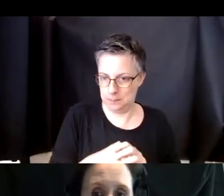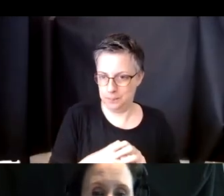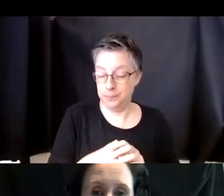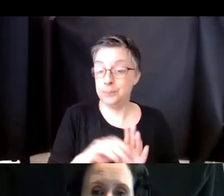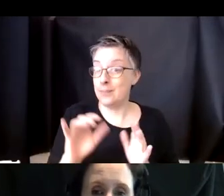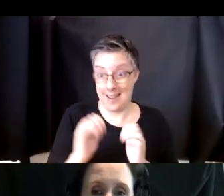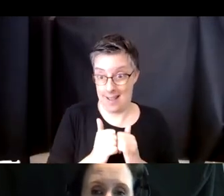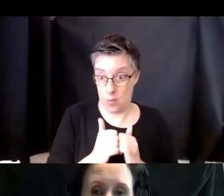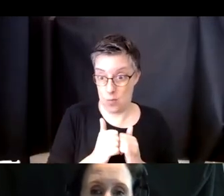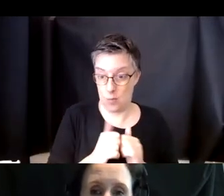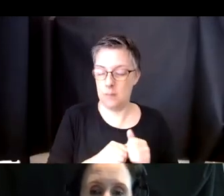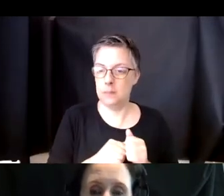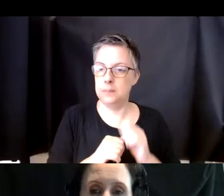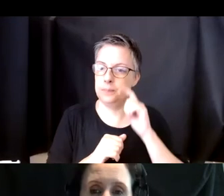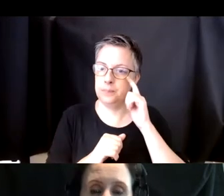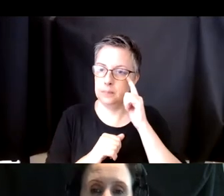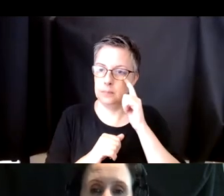that,